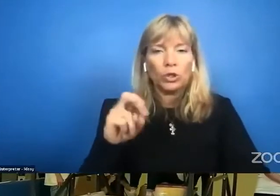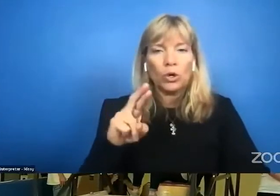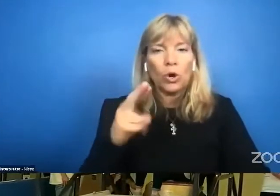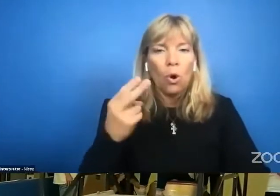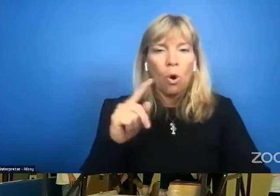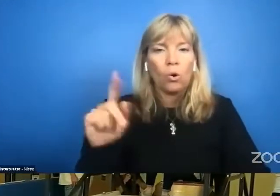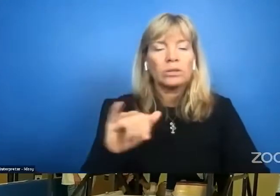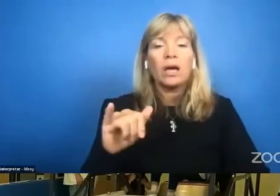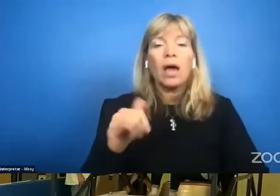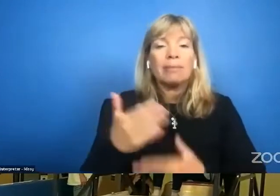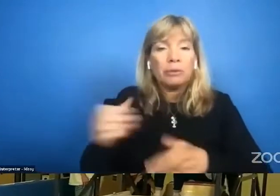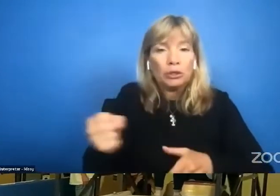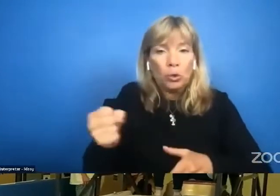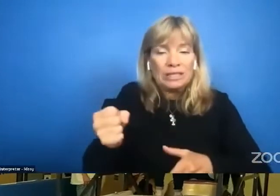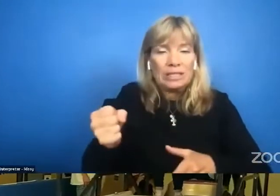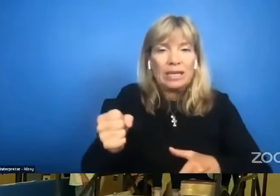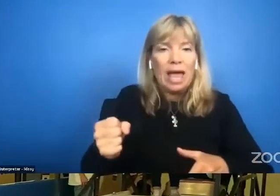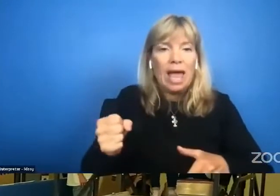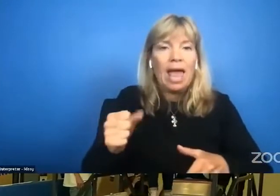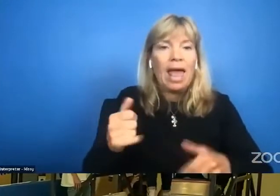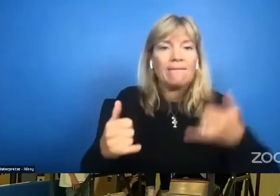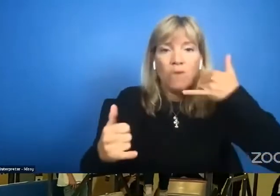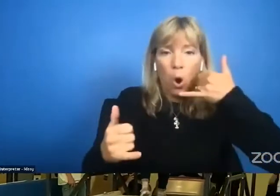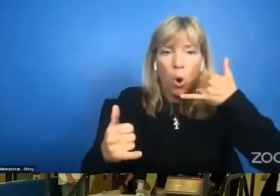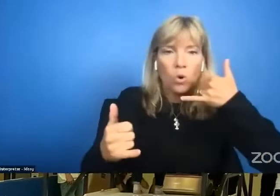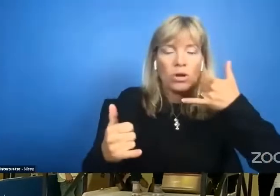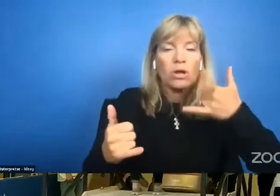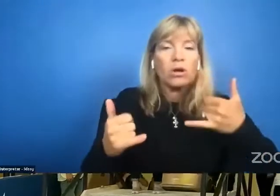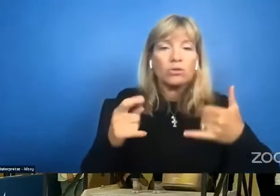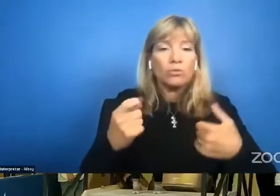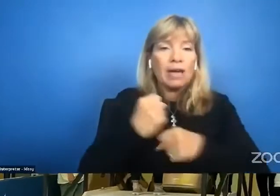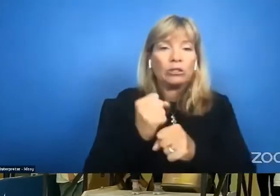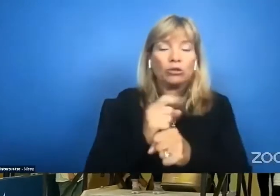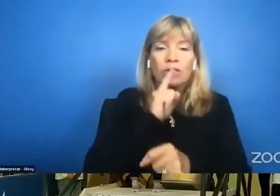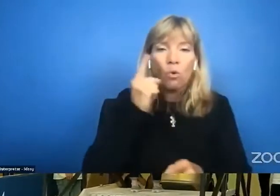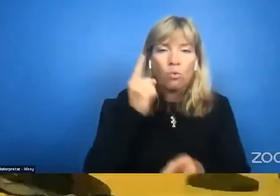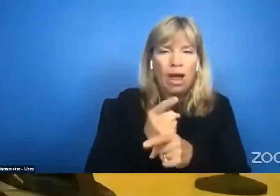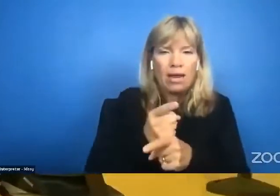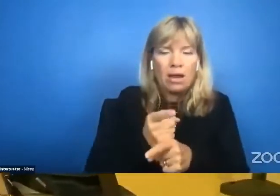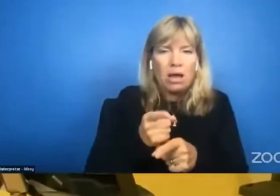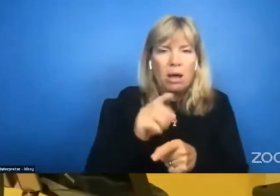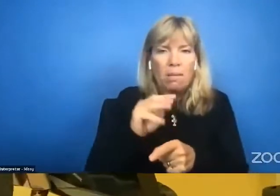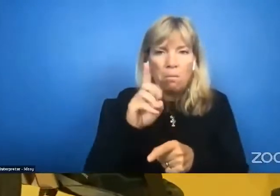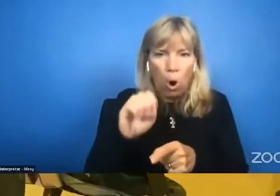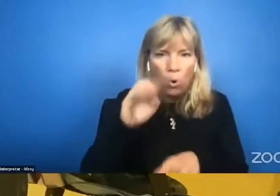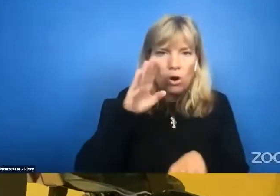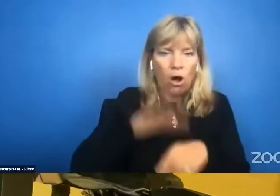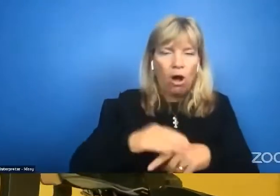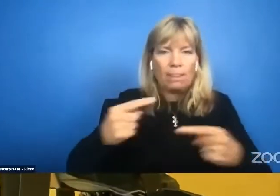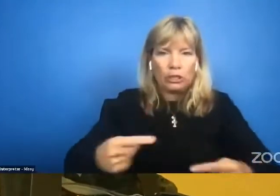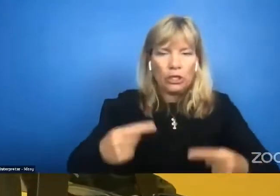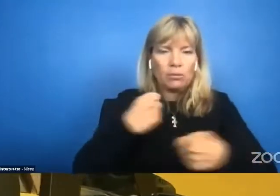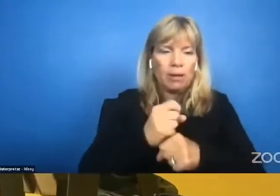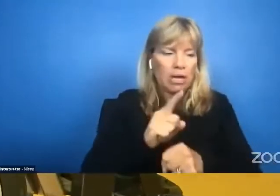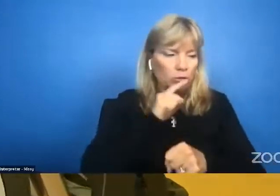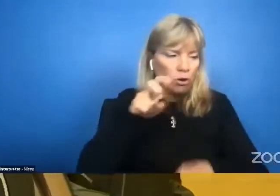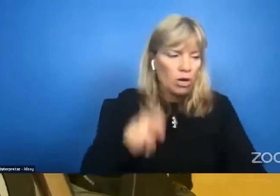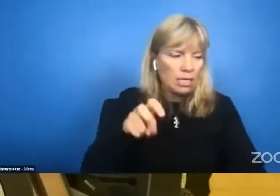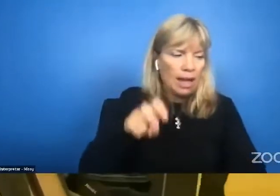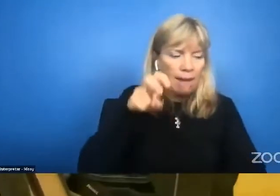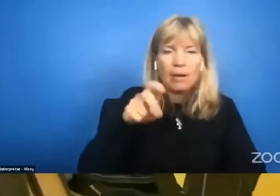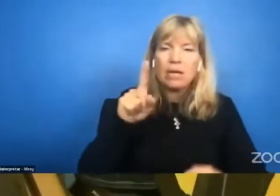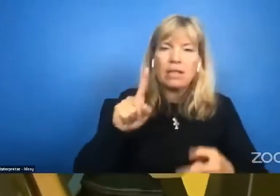phone to get the right mode on the chair to make his climb in the first part of this